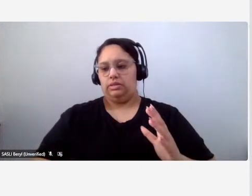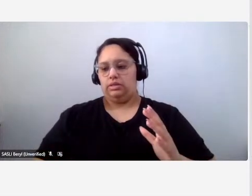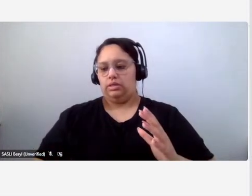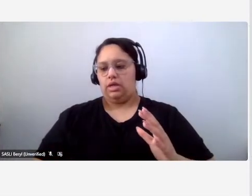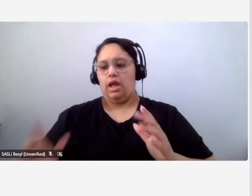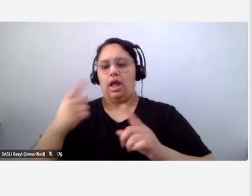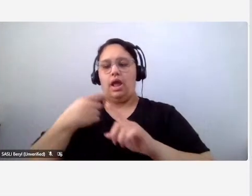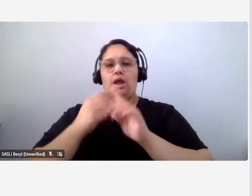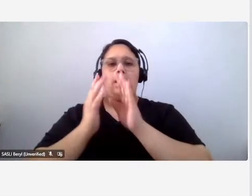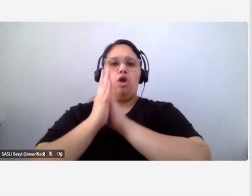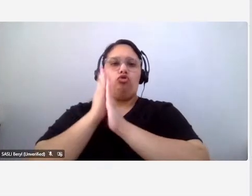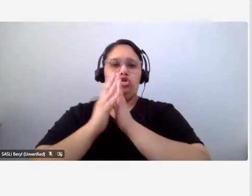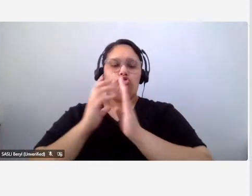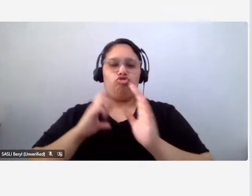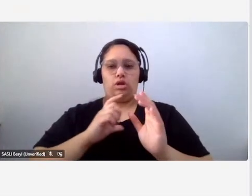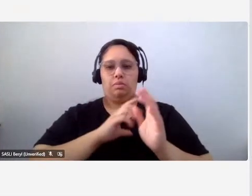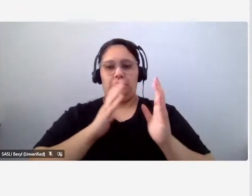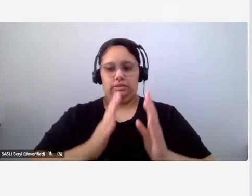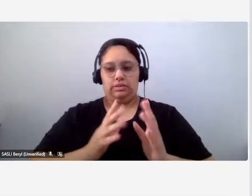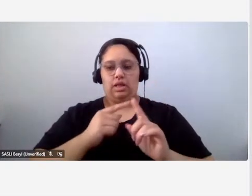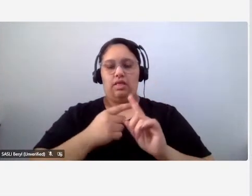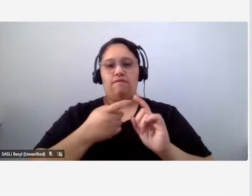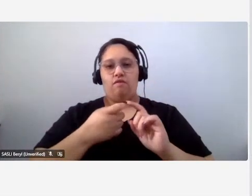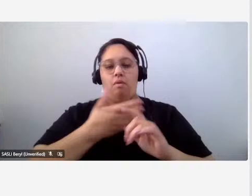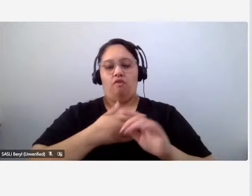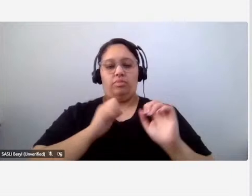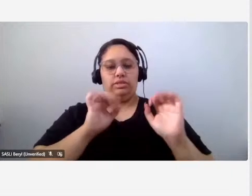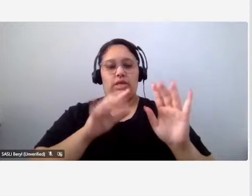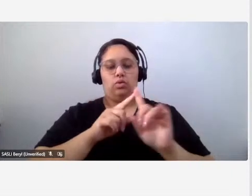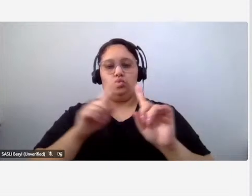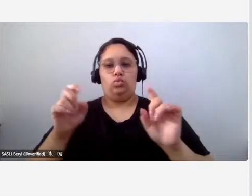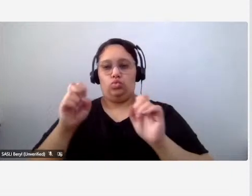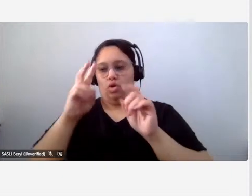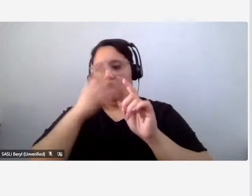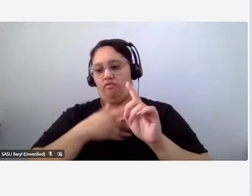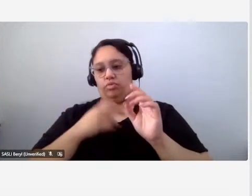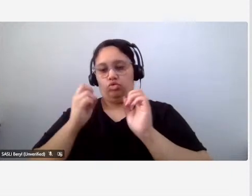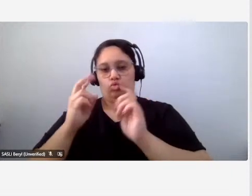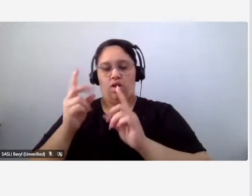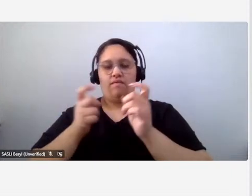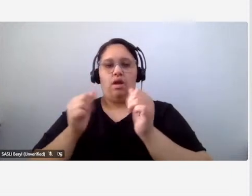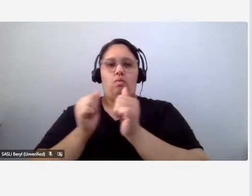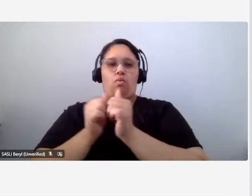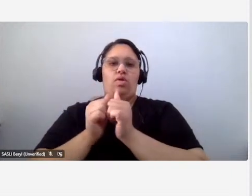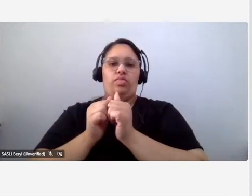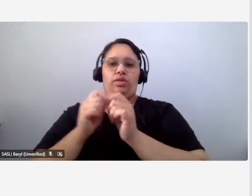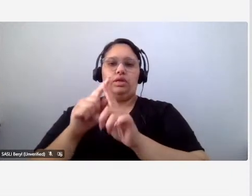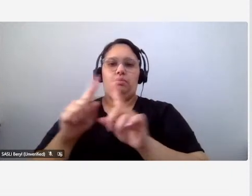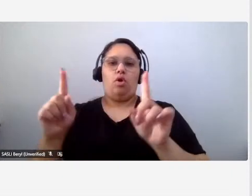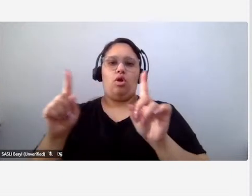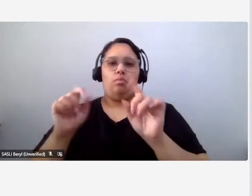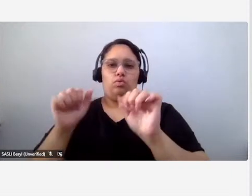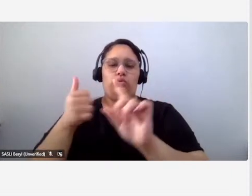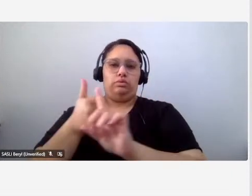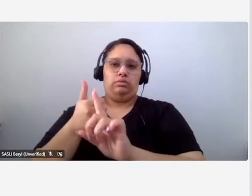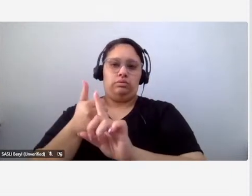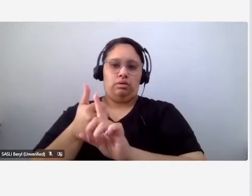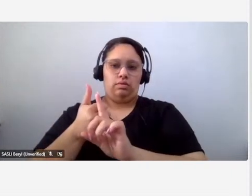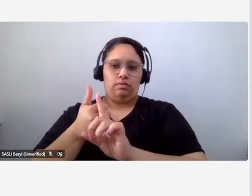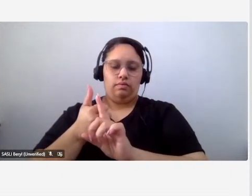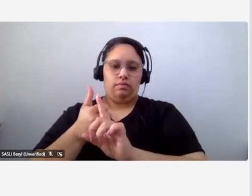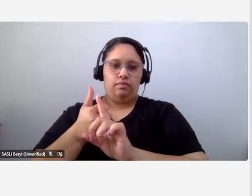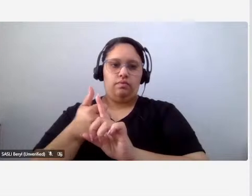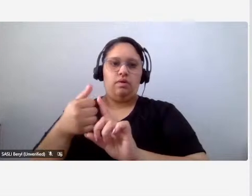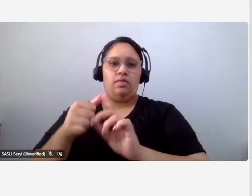Committee, and then from 10:30 to 12:30 we deal with the department itself, and